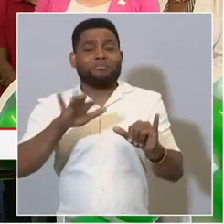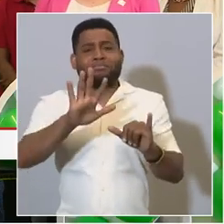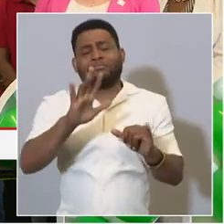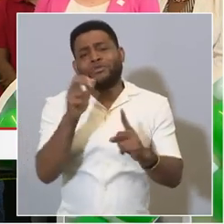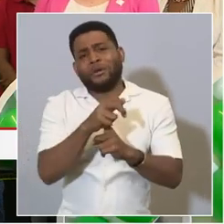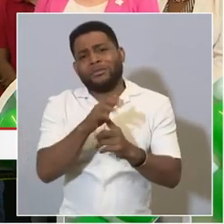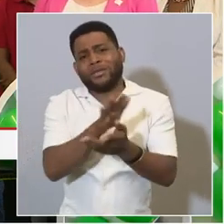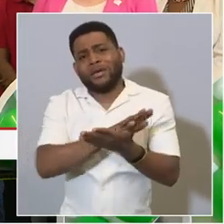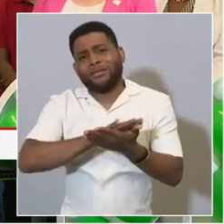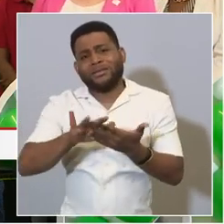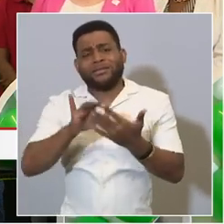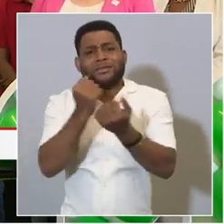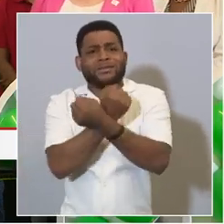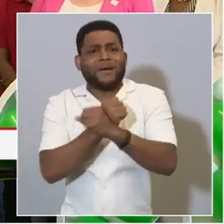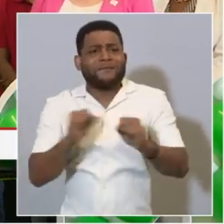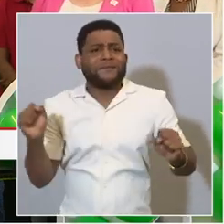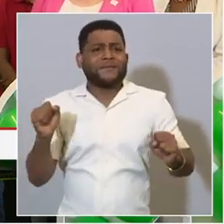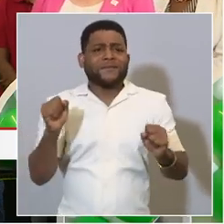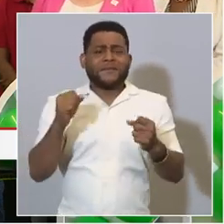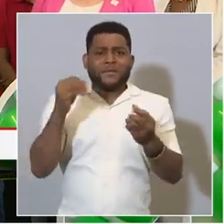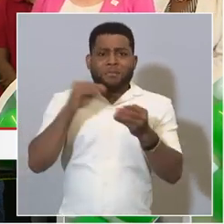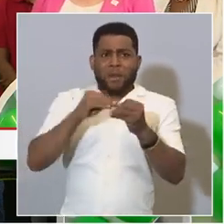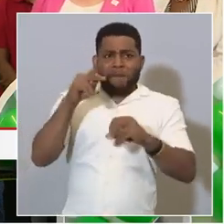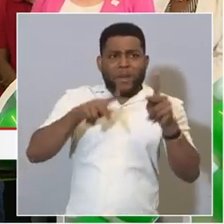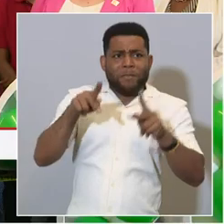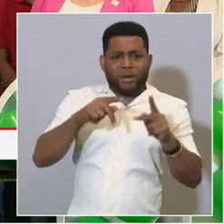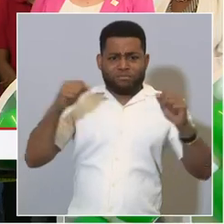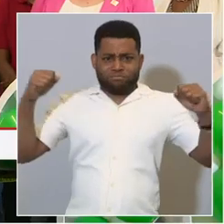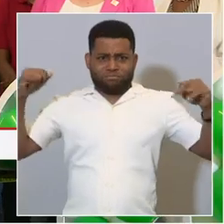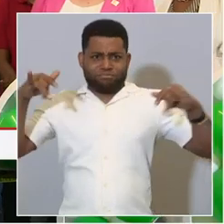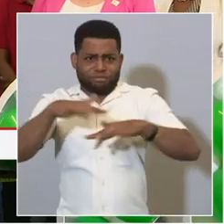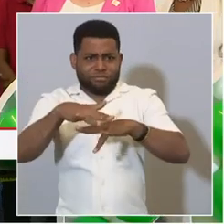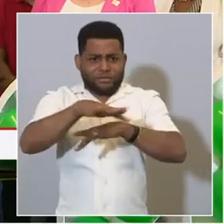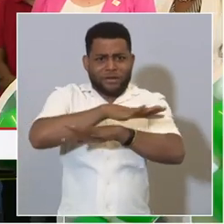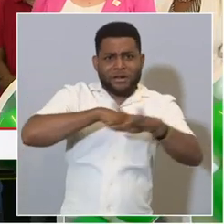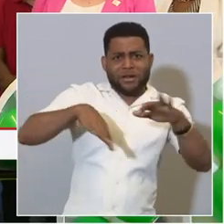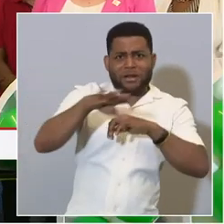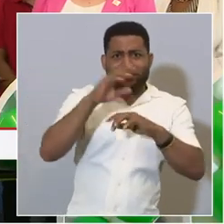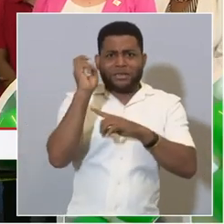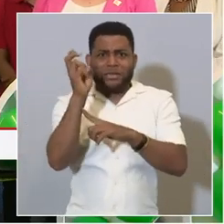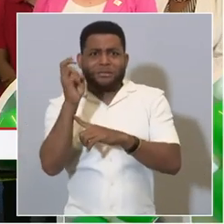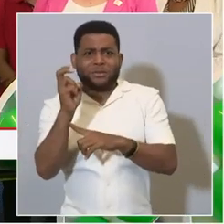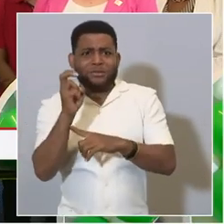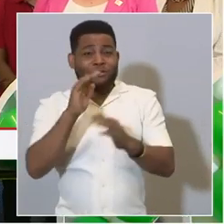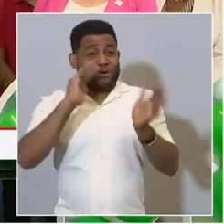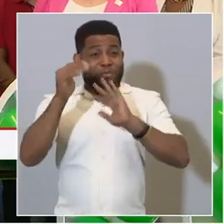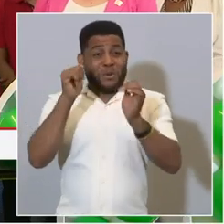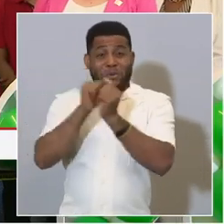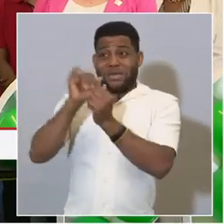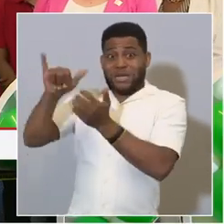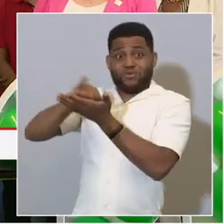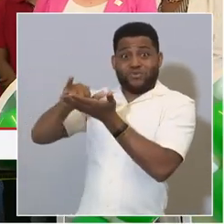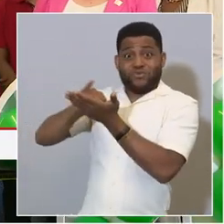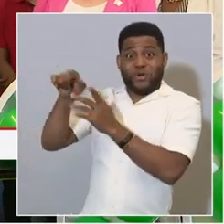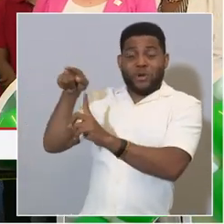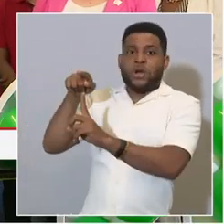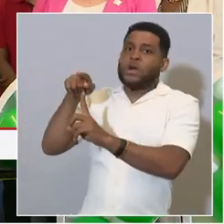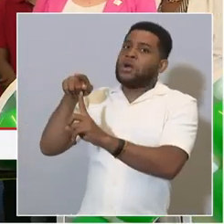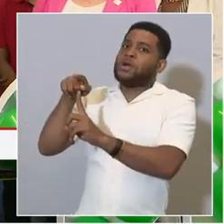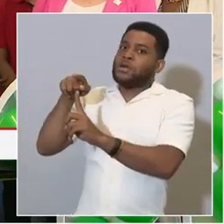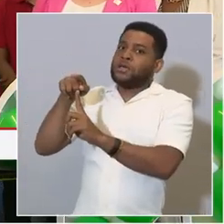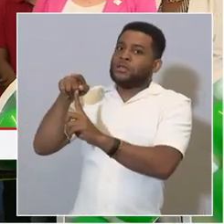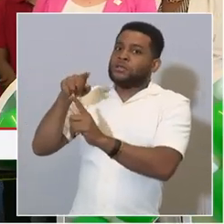has grown more ridership than any, second only to New York City in growing ridership since the